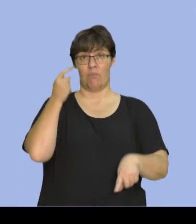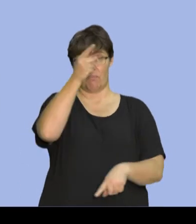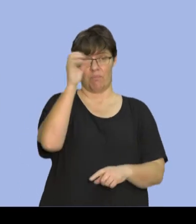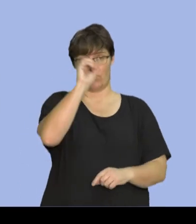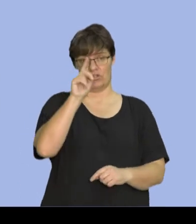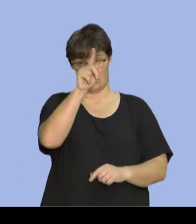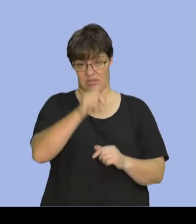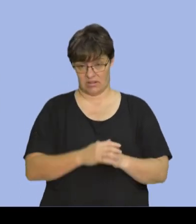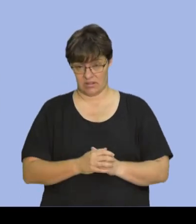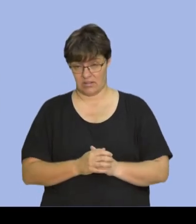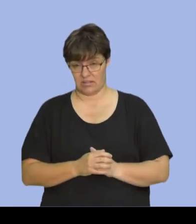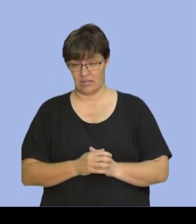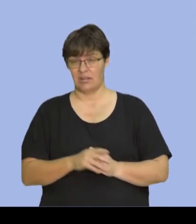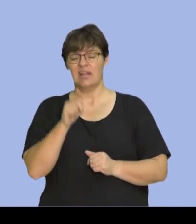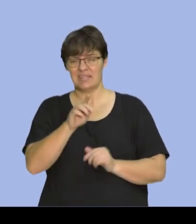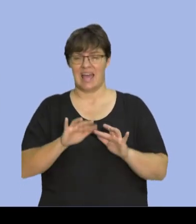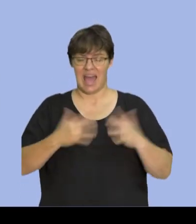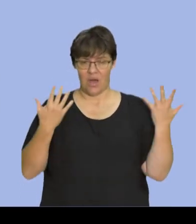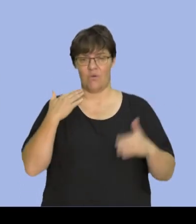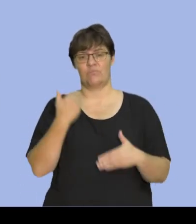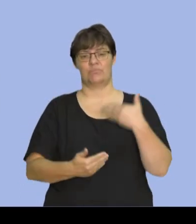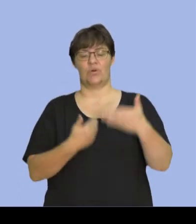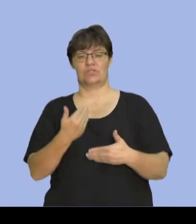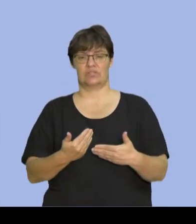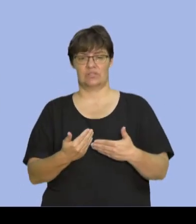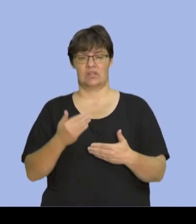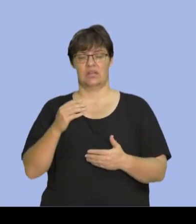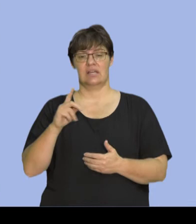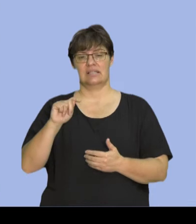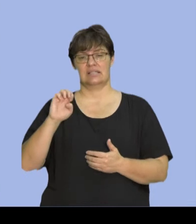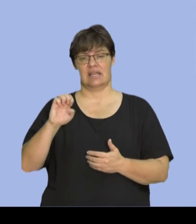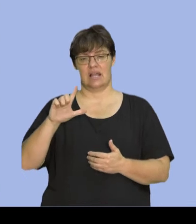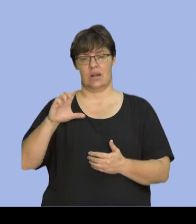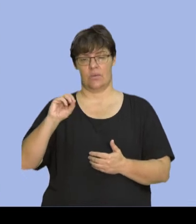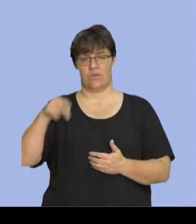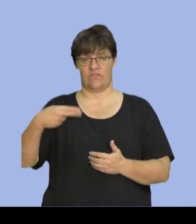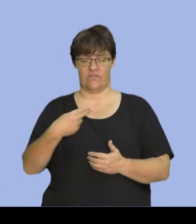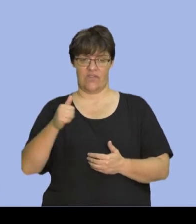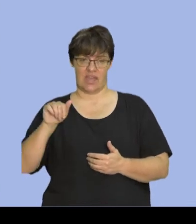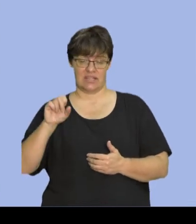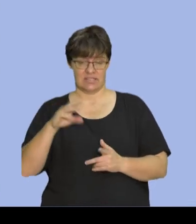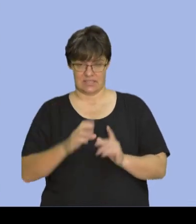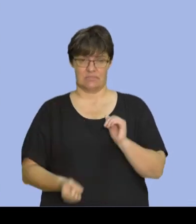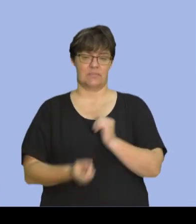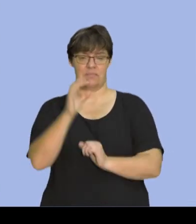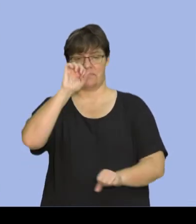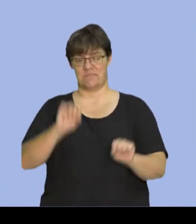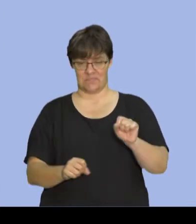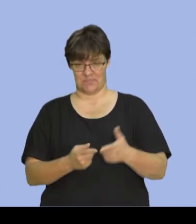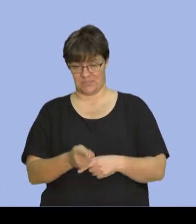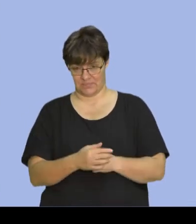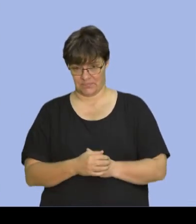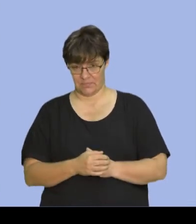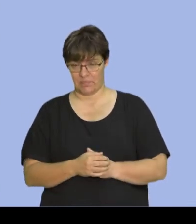And that is essentially how the process of telophase wraps up mitosis. We also see in this